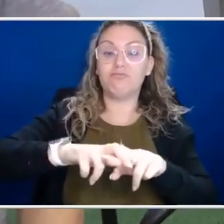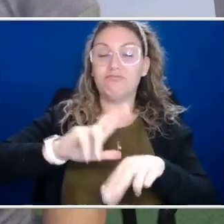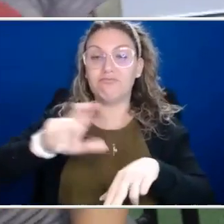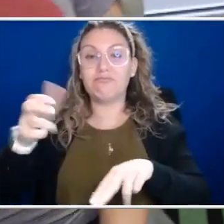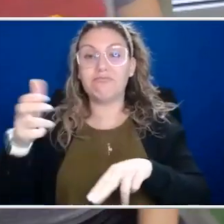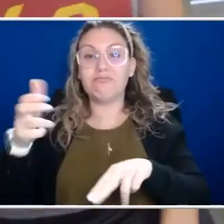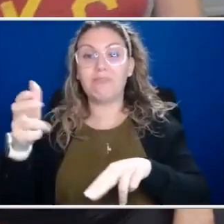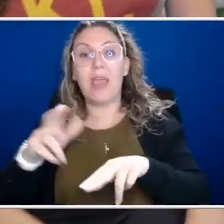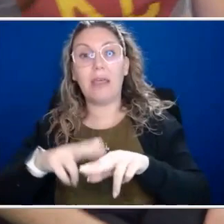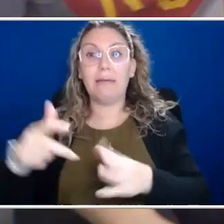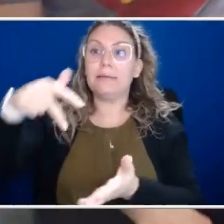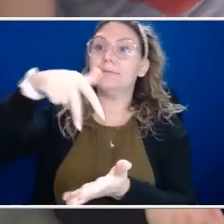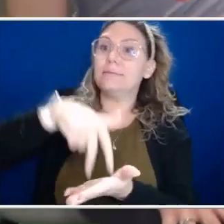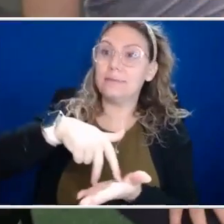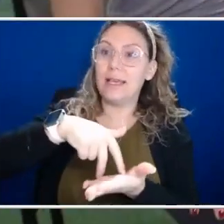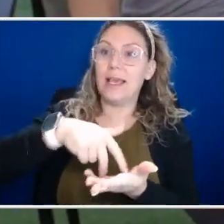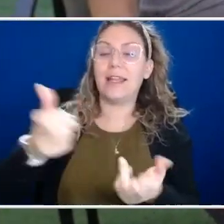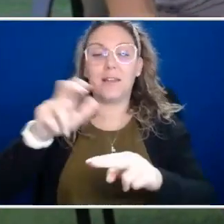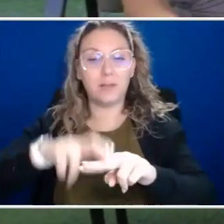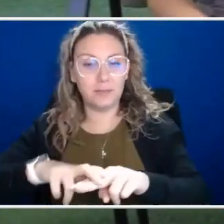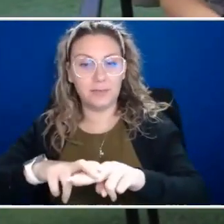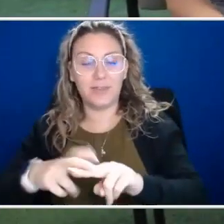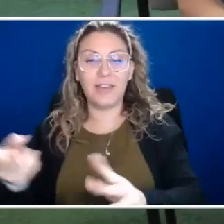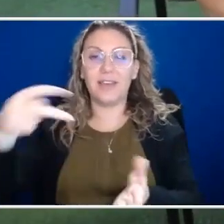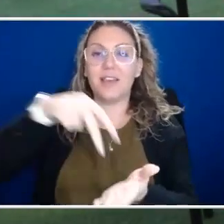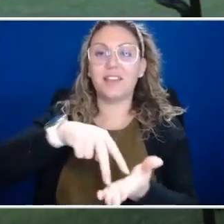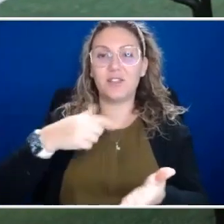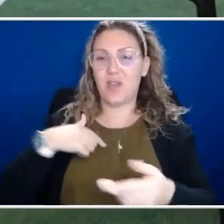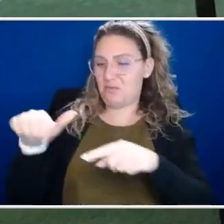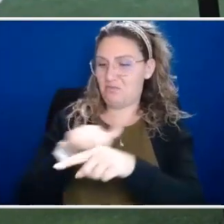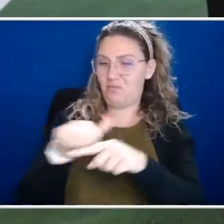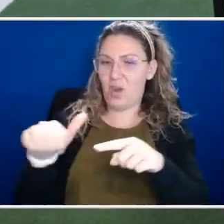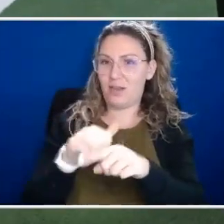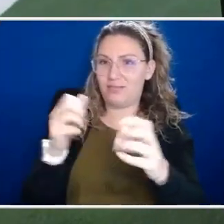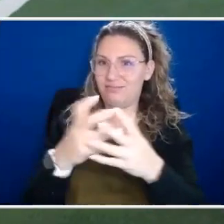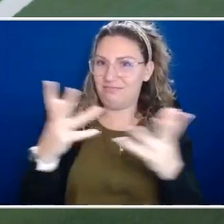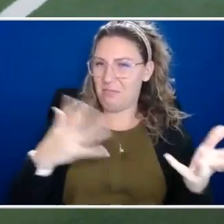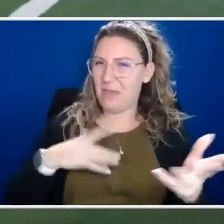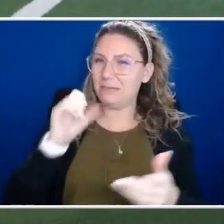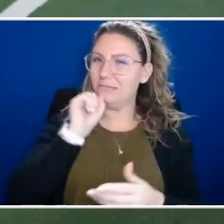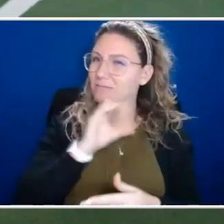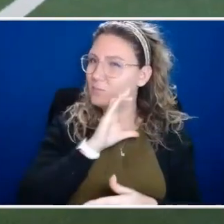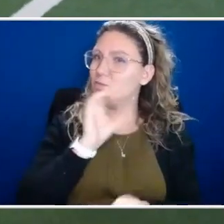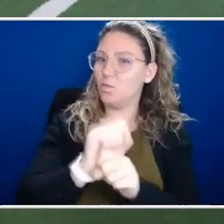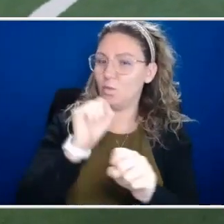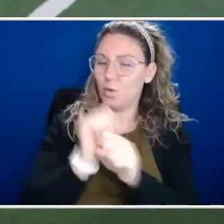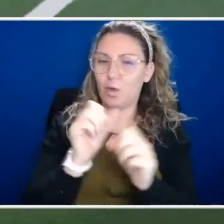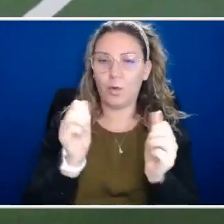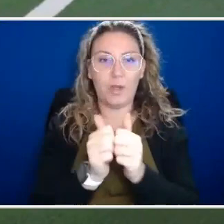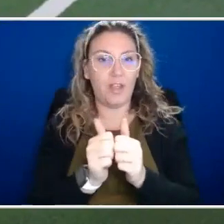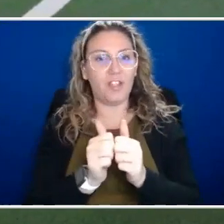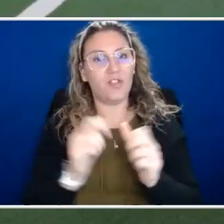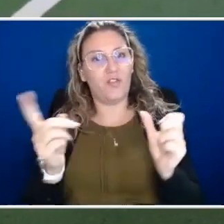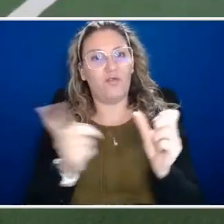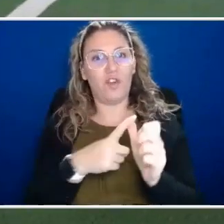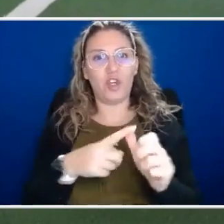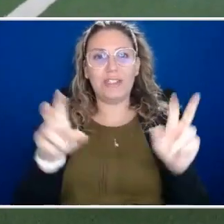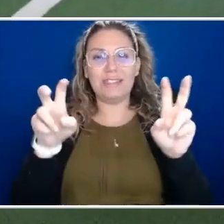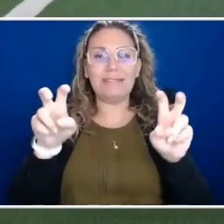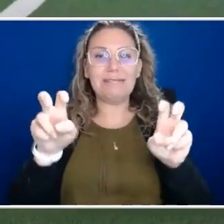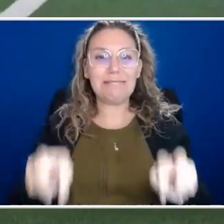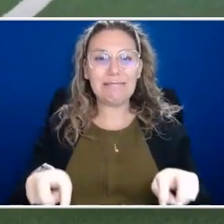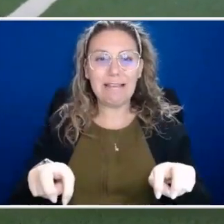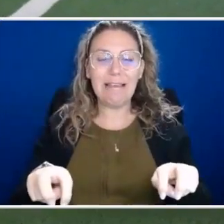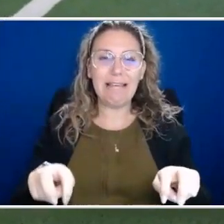like to practice with a lot of my older individuals that I work with. So the first exercise I like to do is just a sit to stand. So just planting your feet